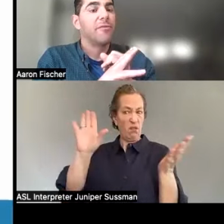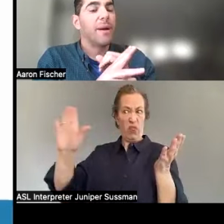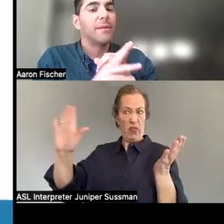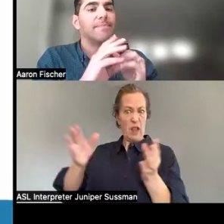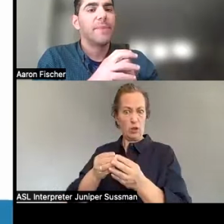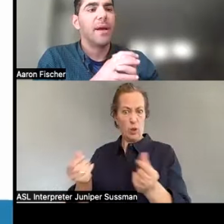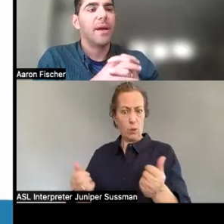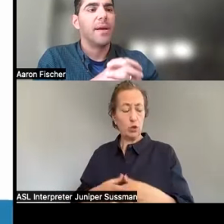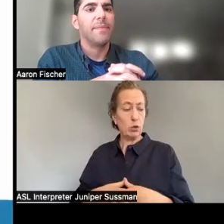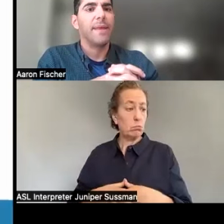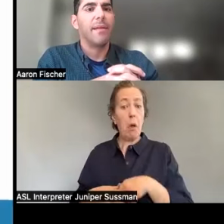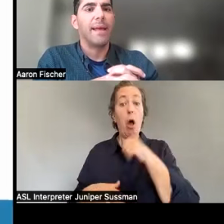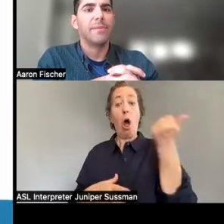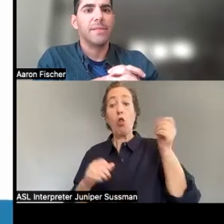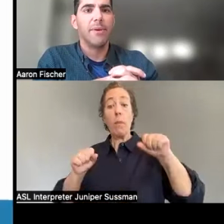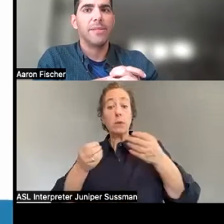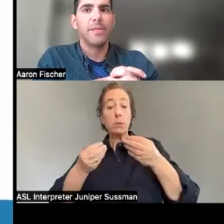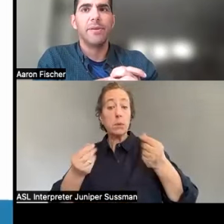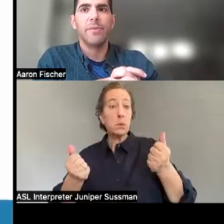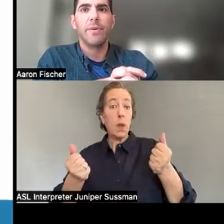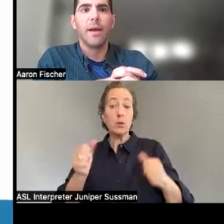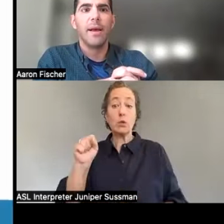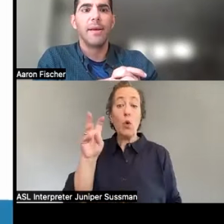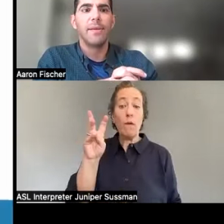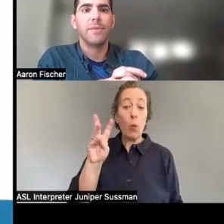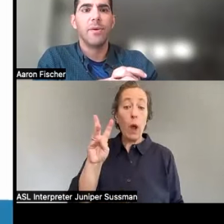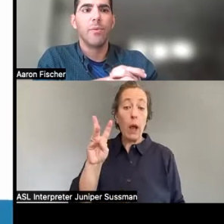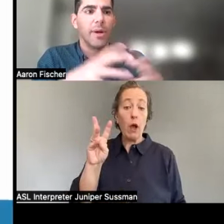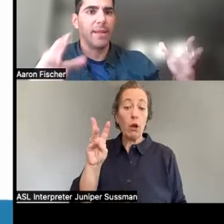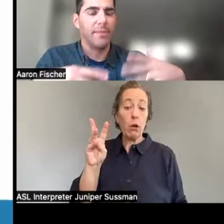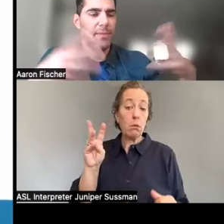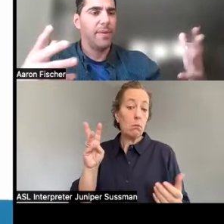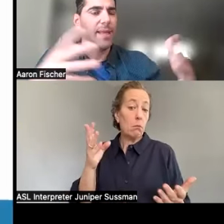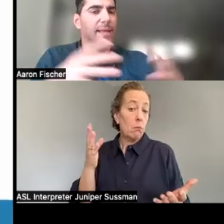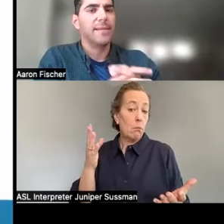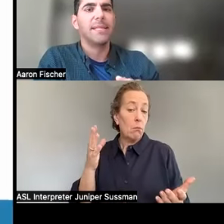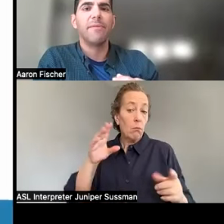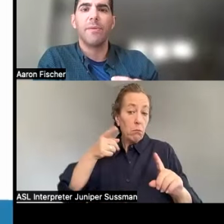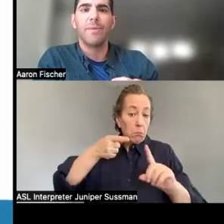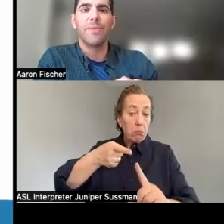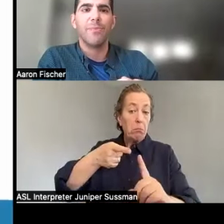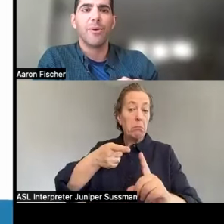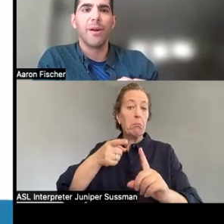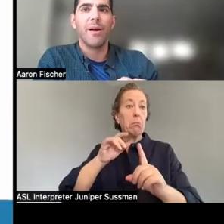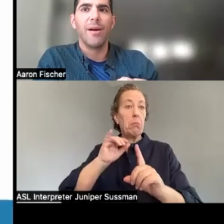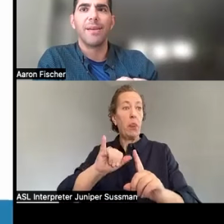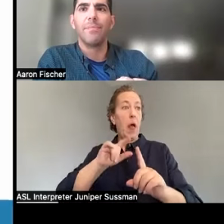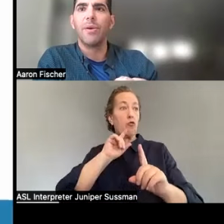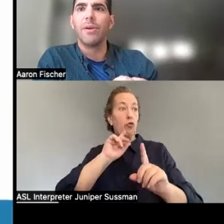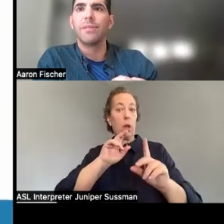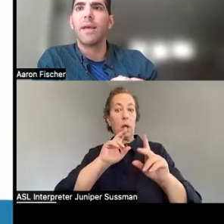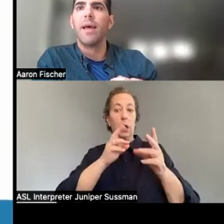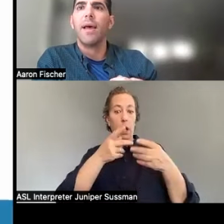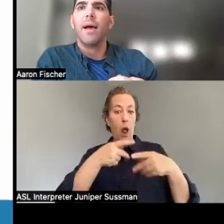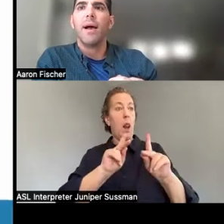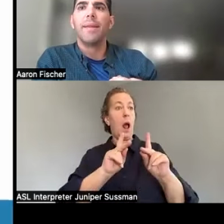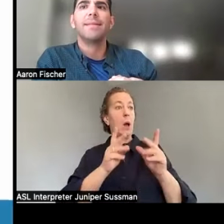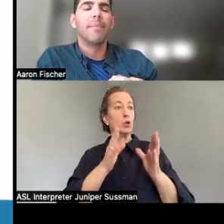be software that allows someone to work in the system if they're doing work on